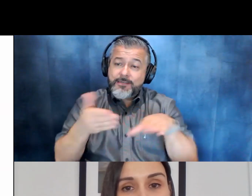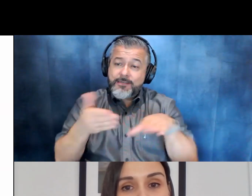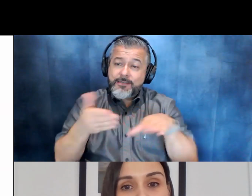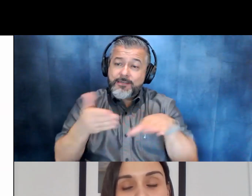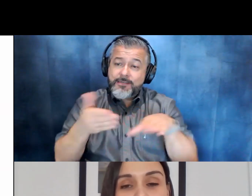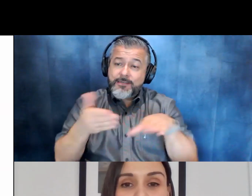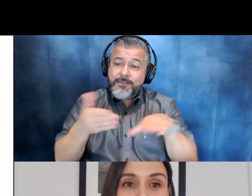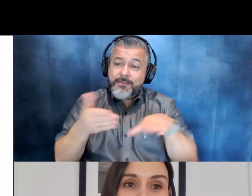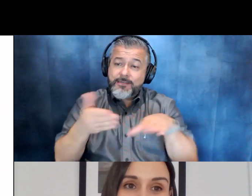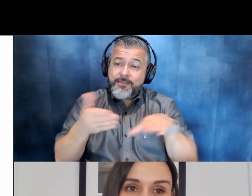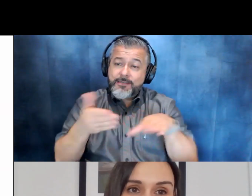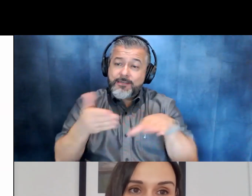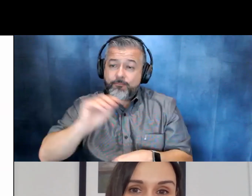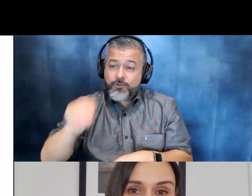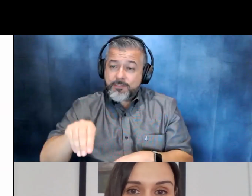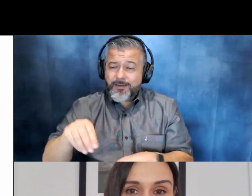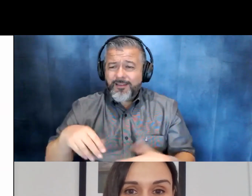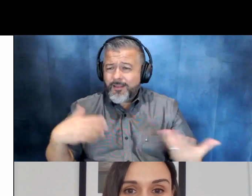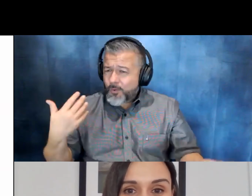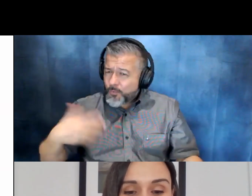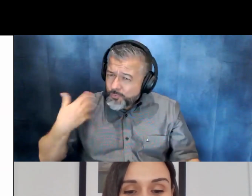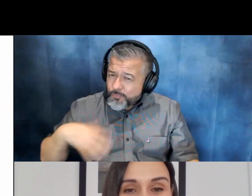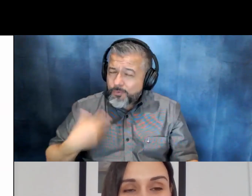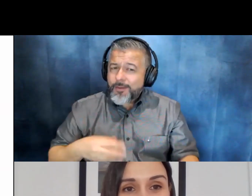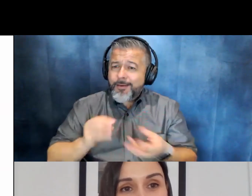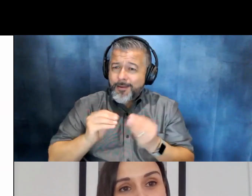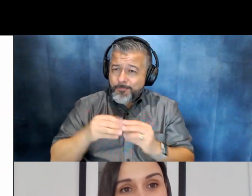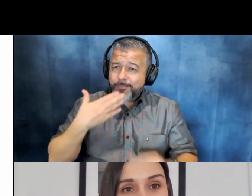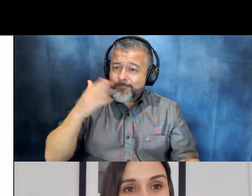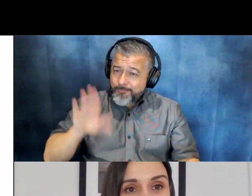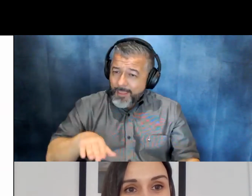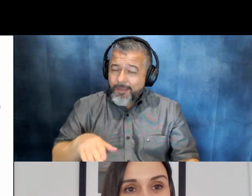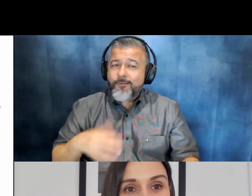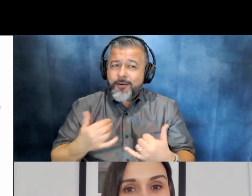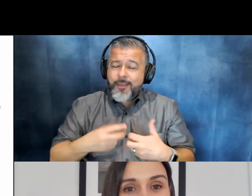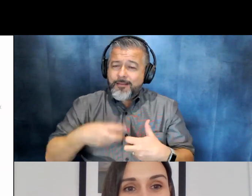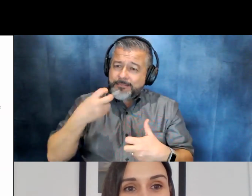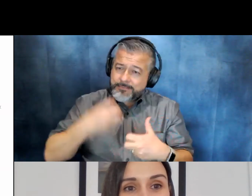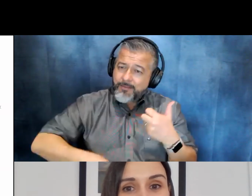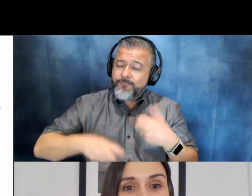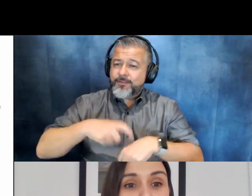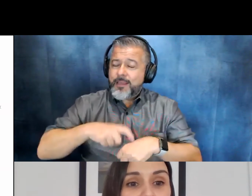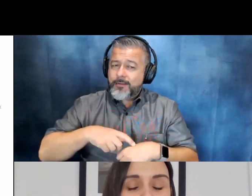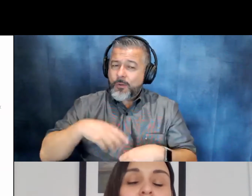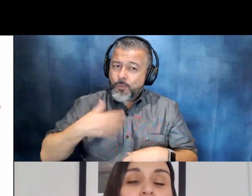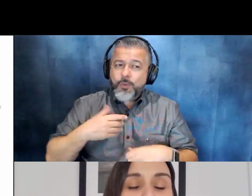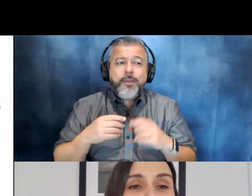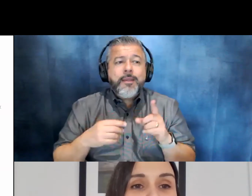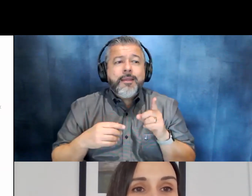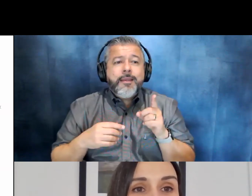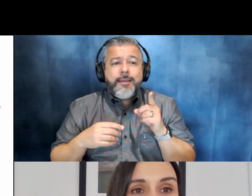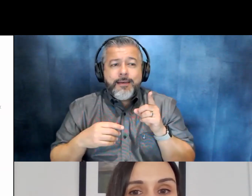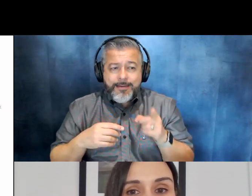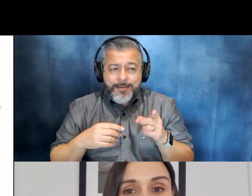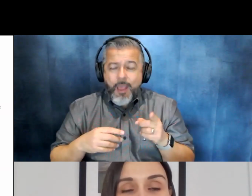35%. So gosh, times are tough right now, everyone. And if we move forward one more slide, we'll talk about things